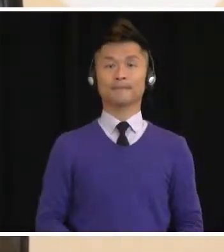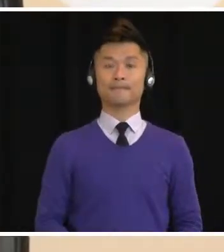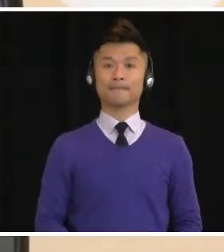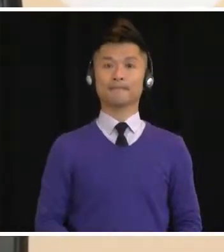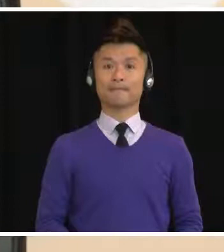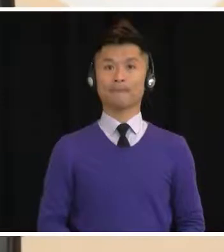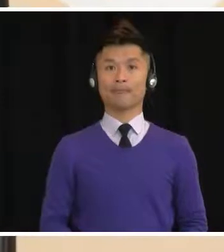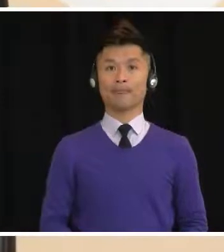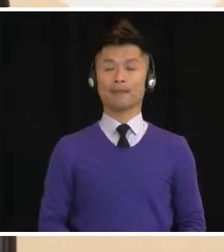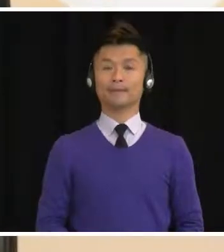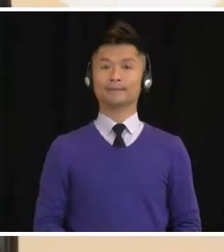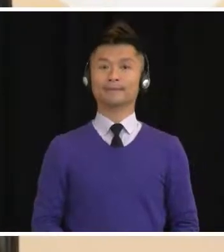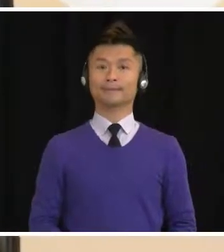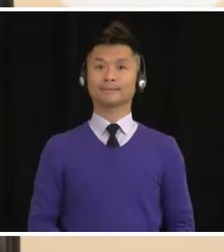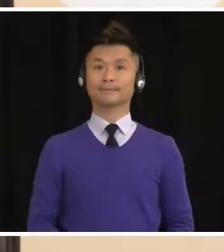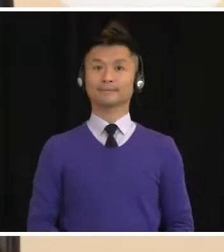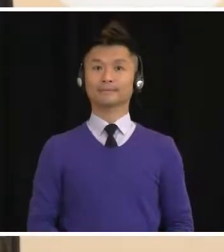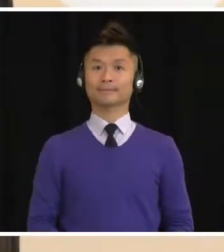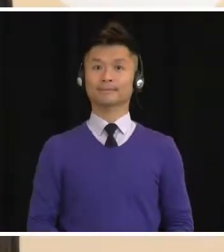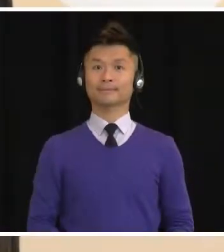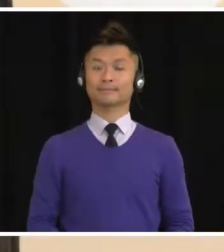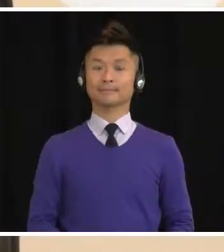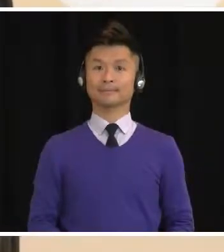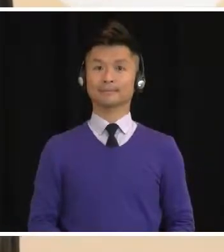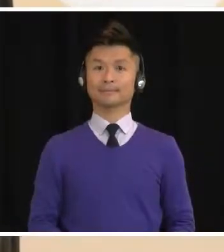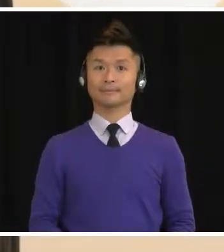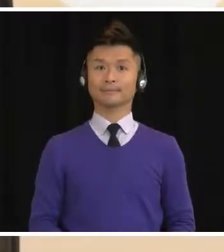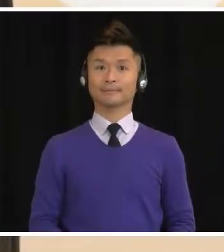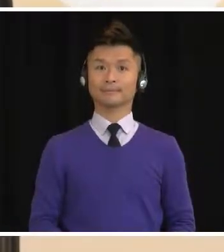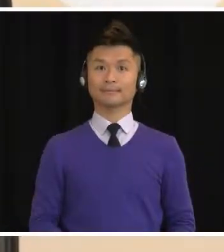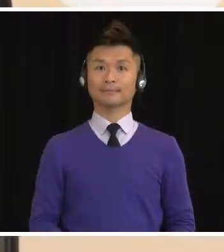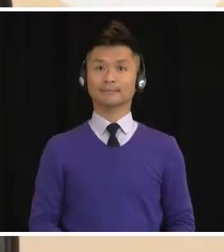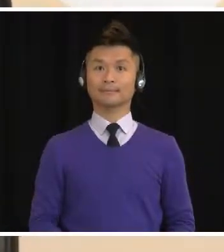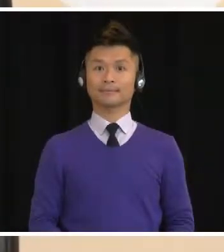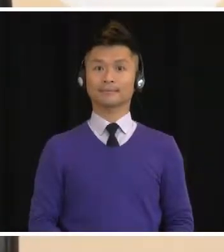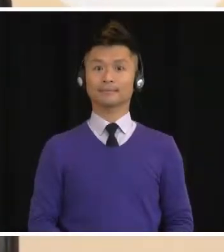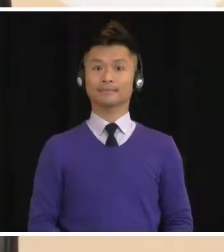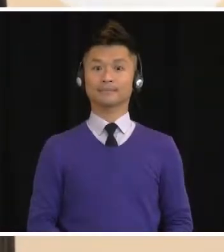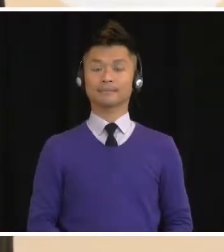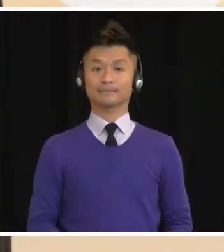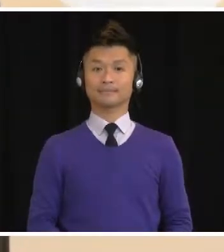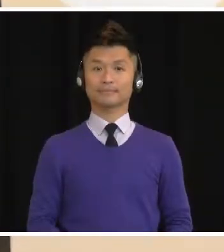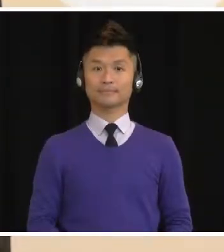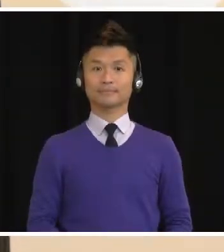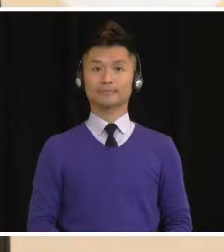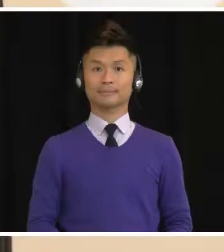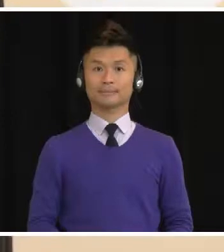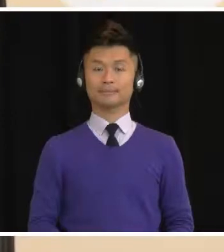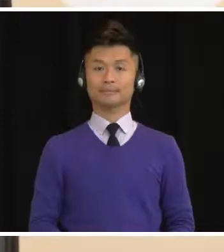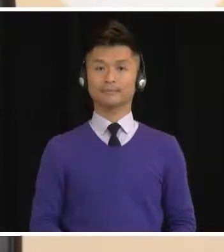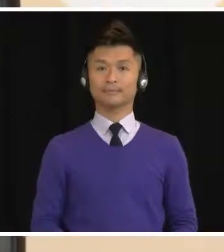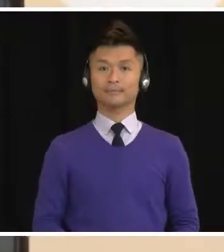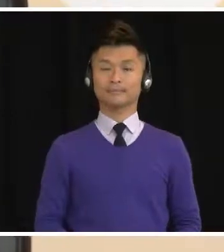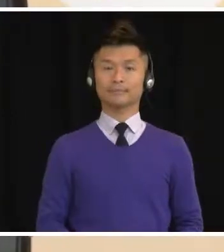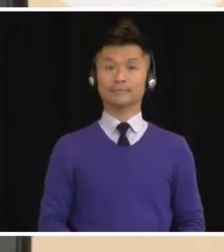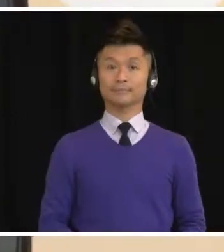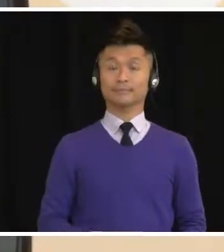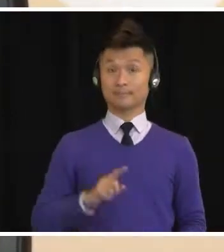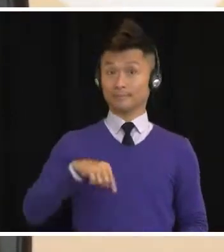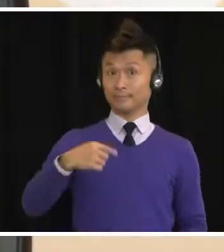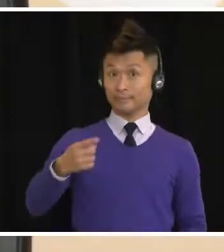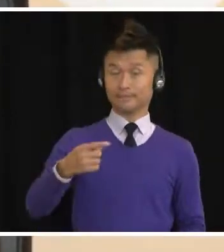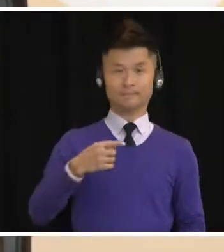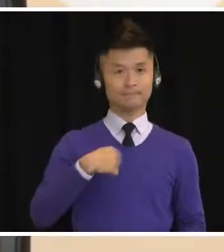I invite the head of the delegation. We take a small break so that the head of the delegation can a little bit discuss with the members